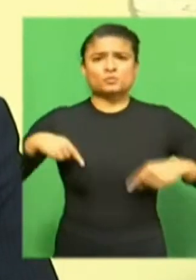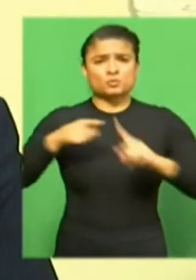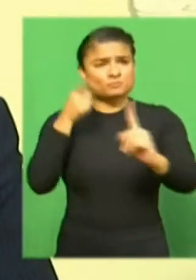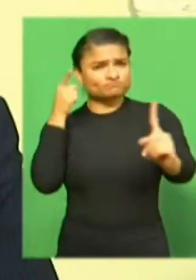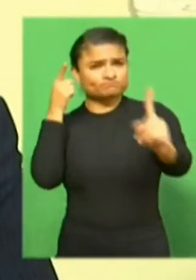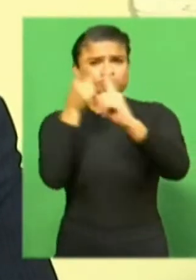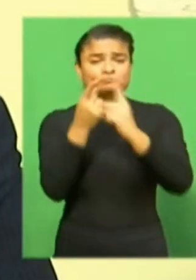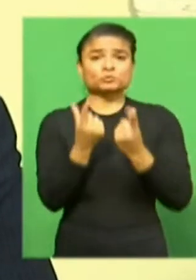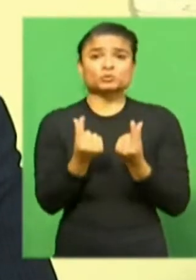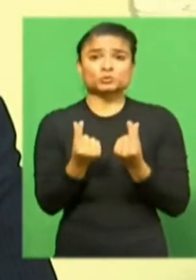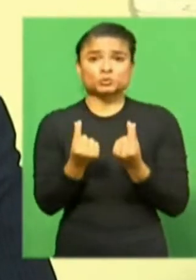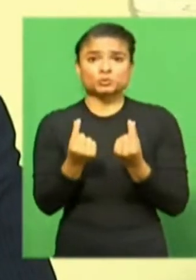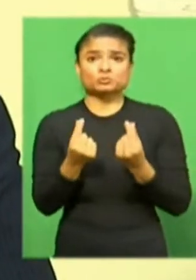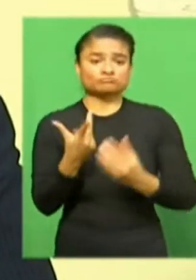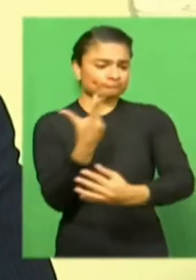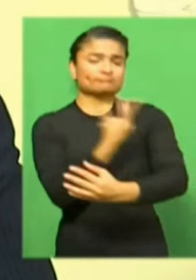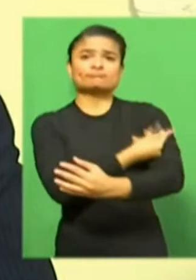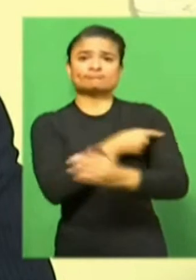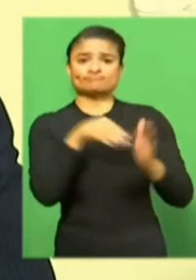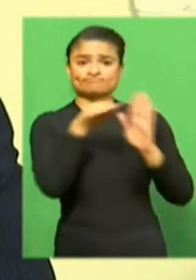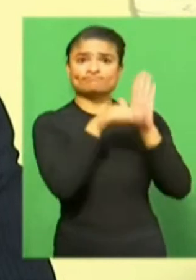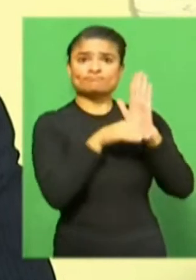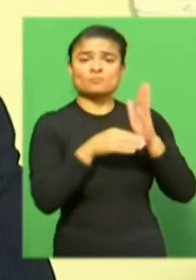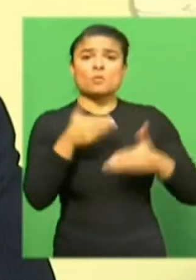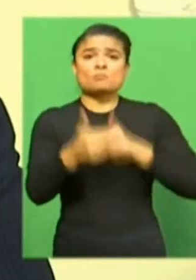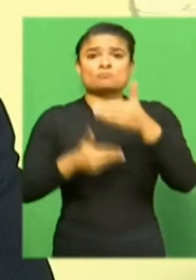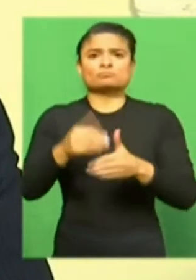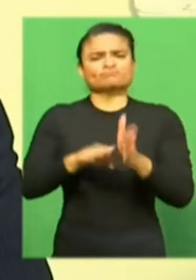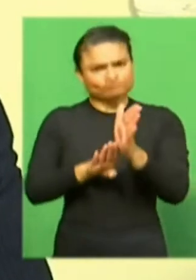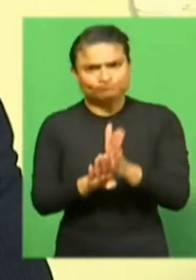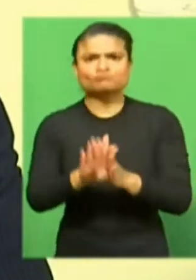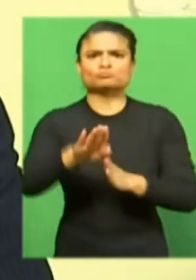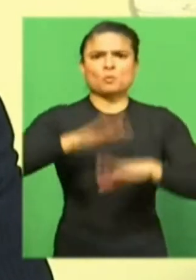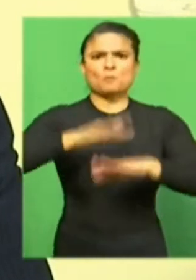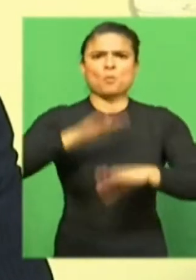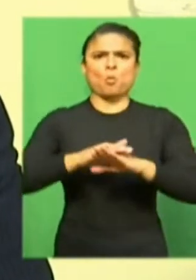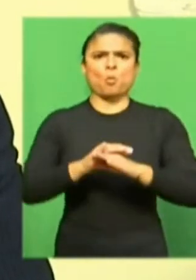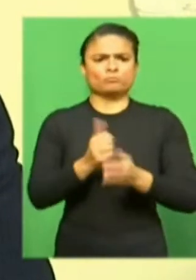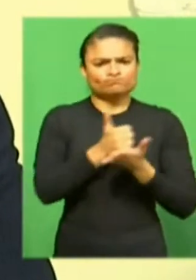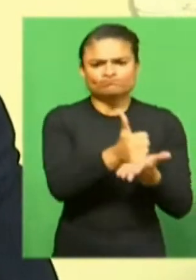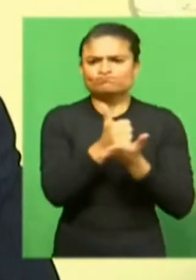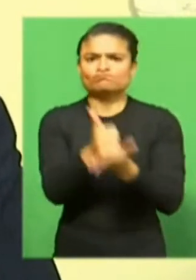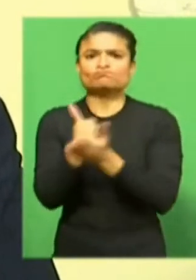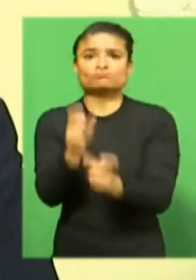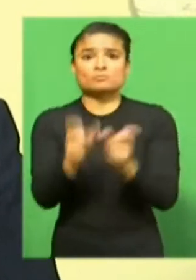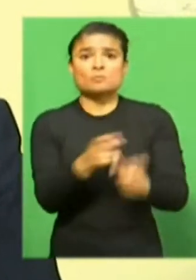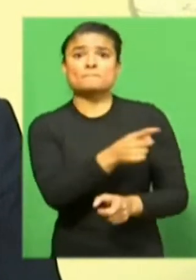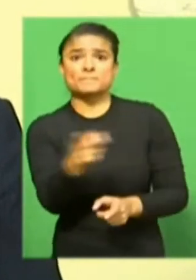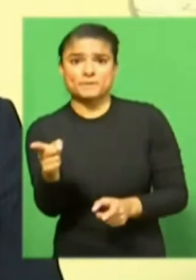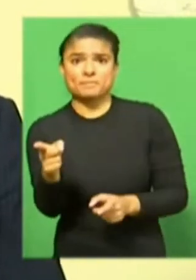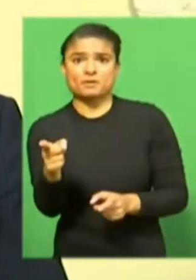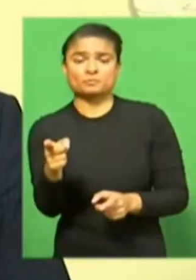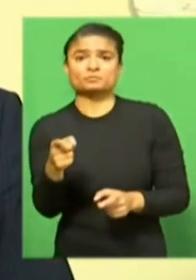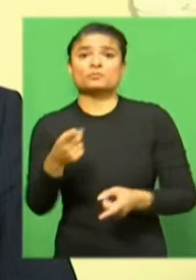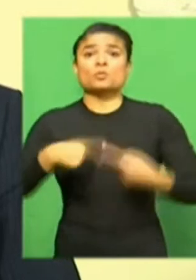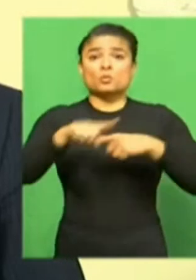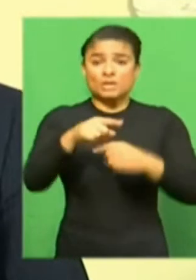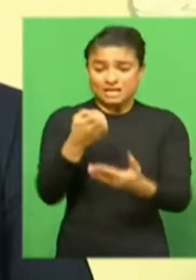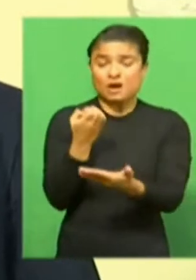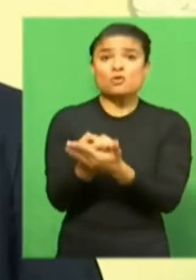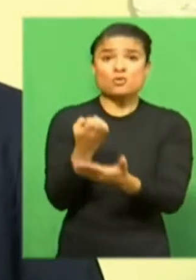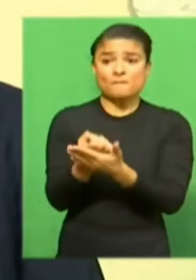our economy so that we can create employment and drive inclusive growth.